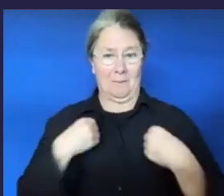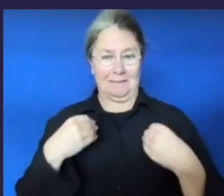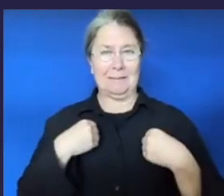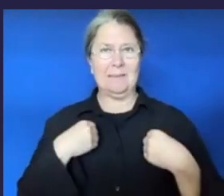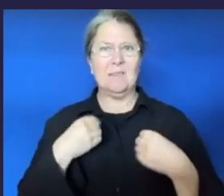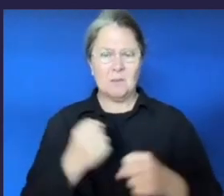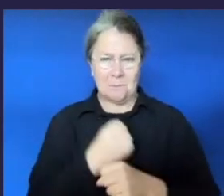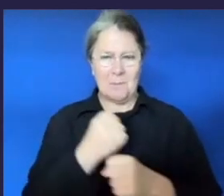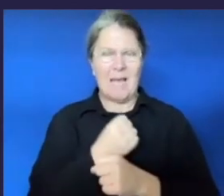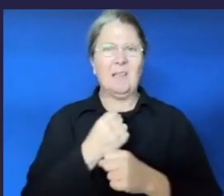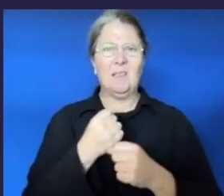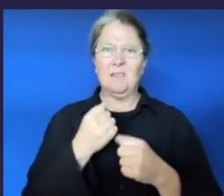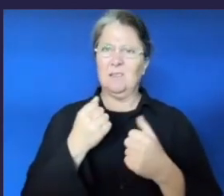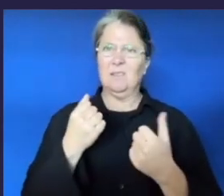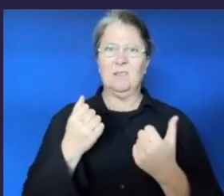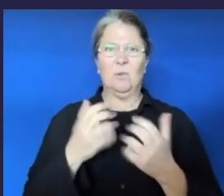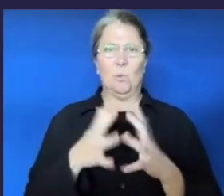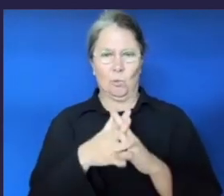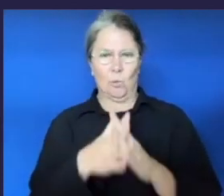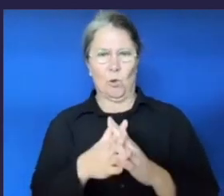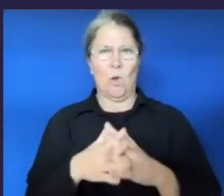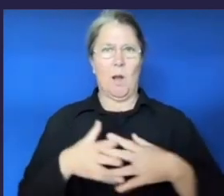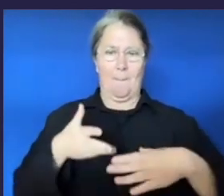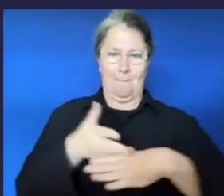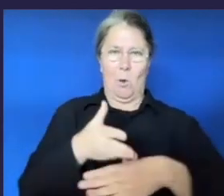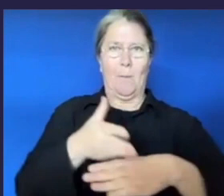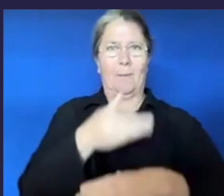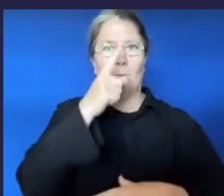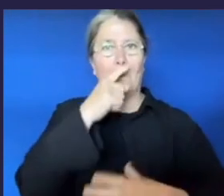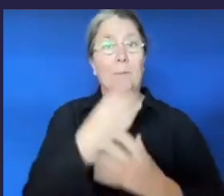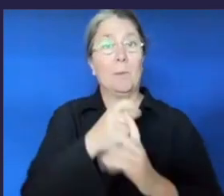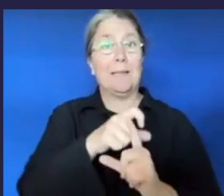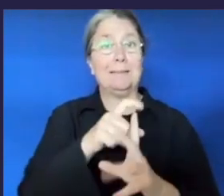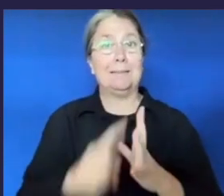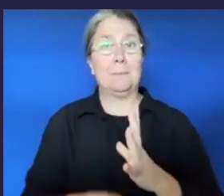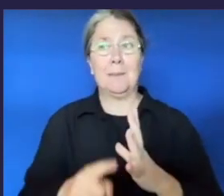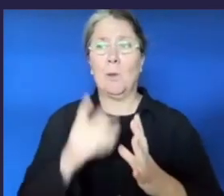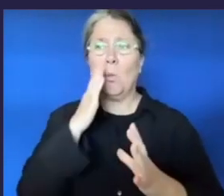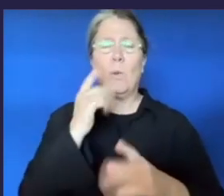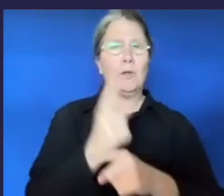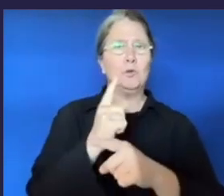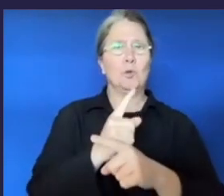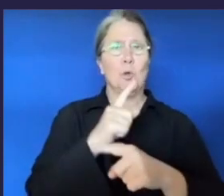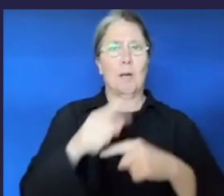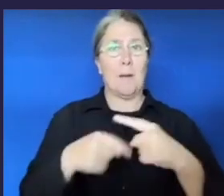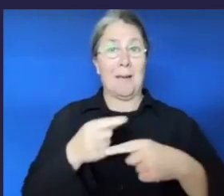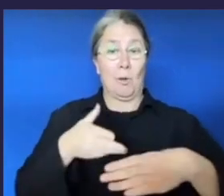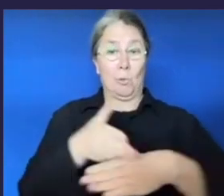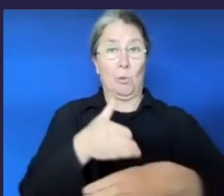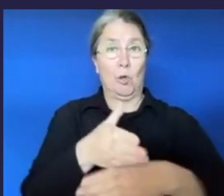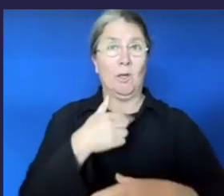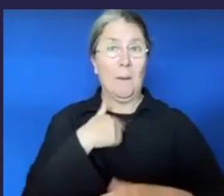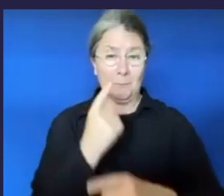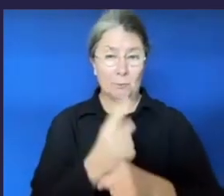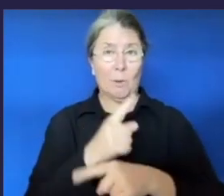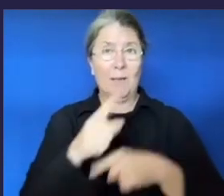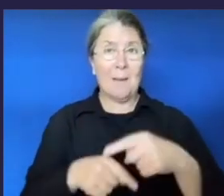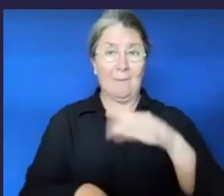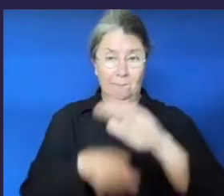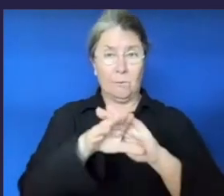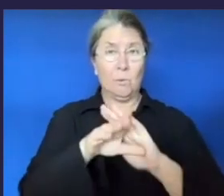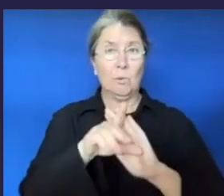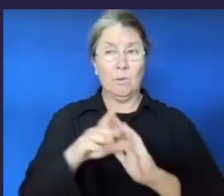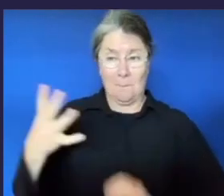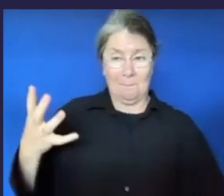pathways, meaningful employment for people with a disability. And when we talk about work today, we're talking about full award wage. We're not talking